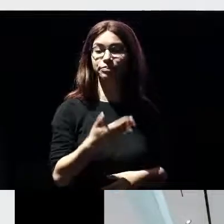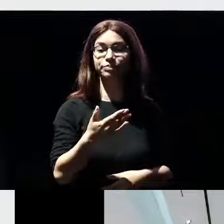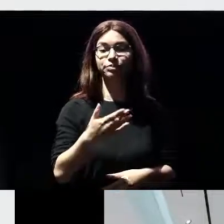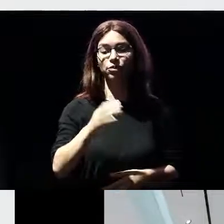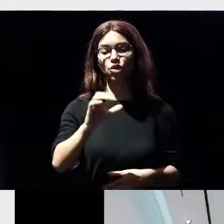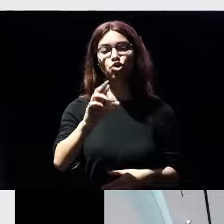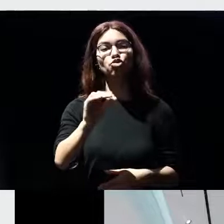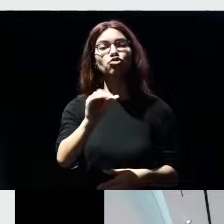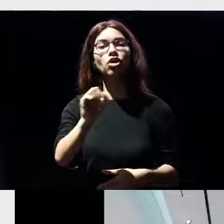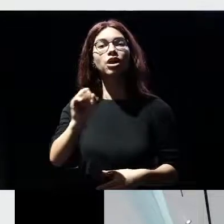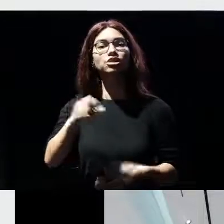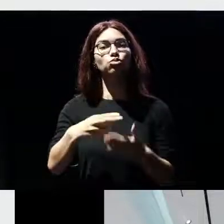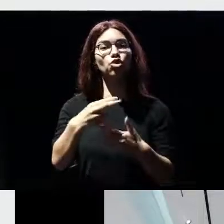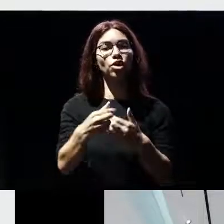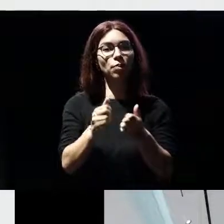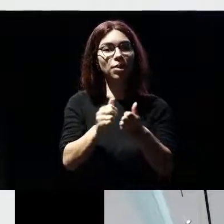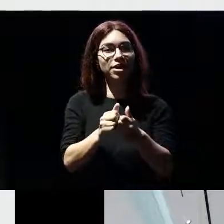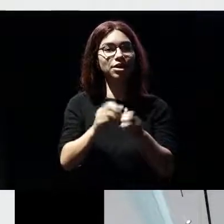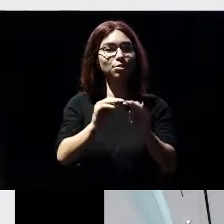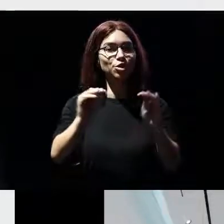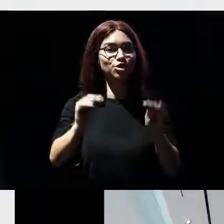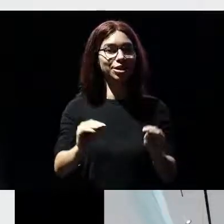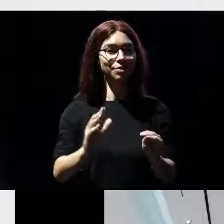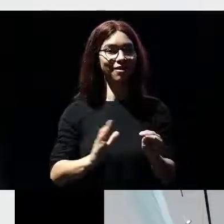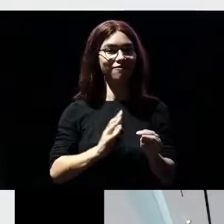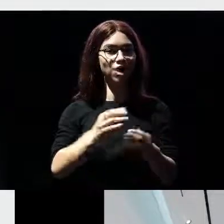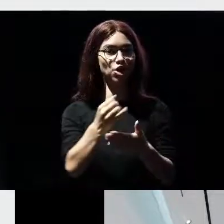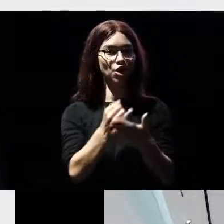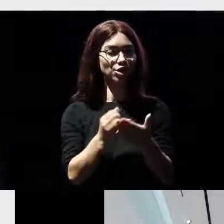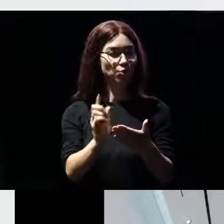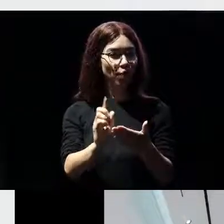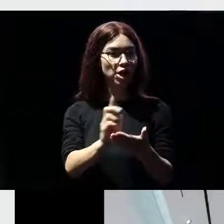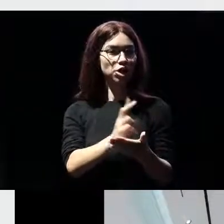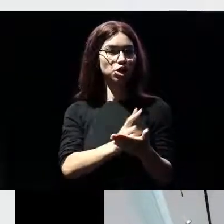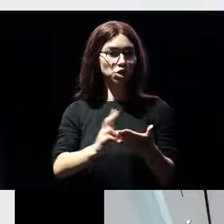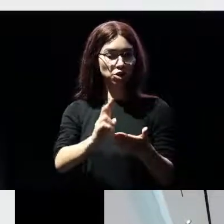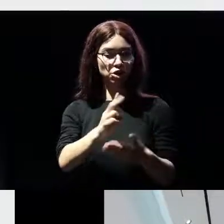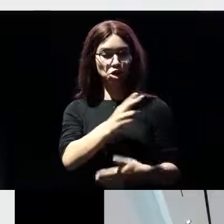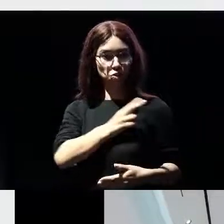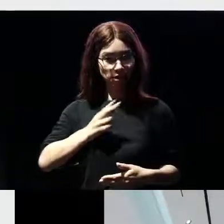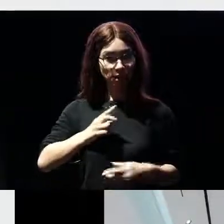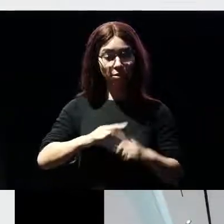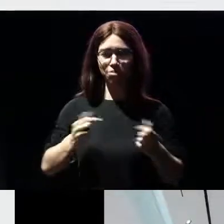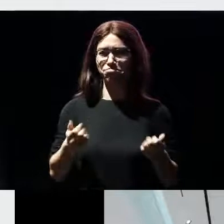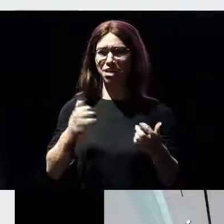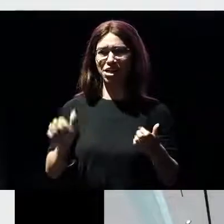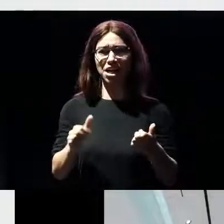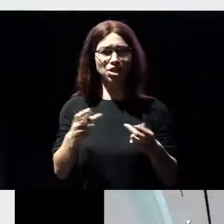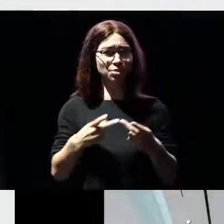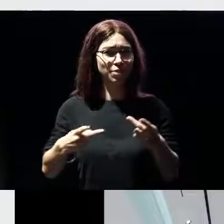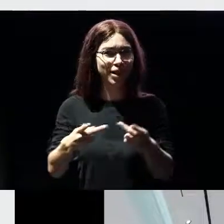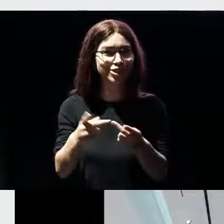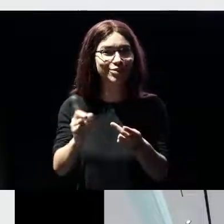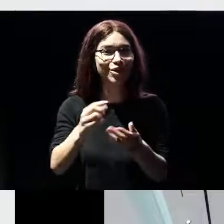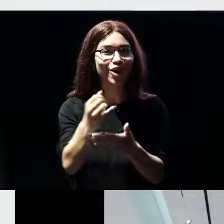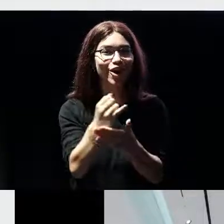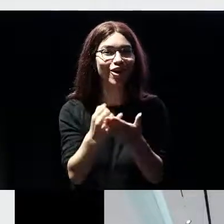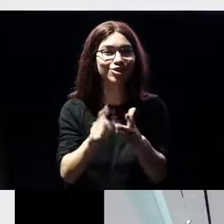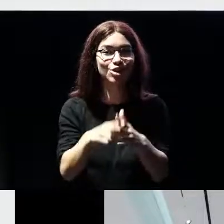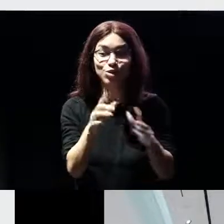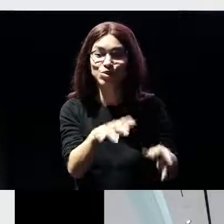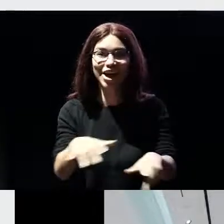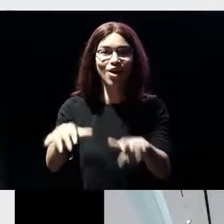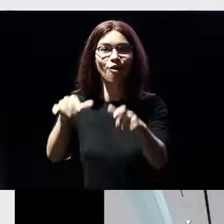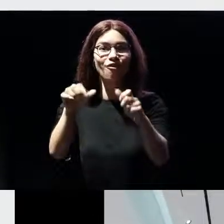cross program with the Museum of Fine Arts in Houston, there are many other moments where artists have begun to take over parts of the